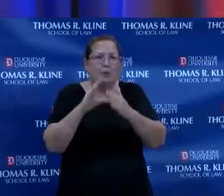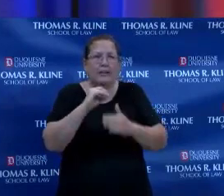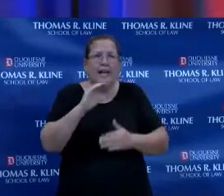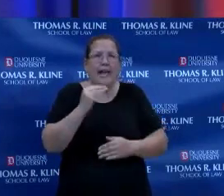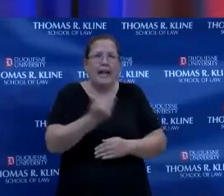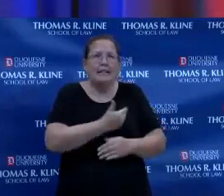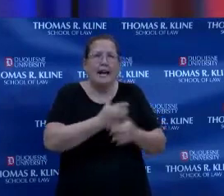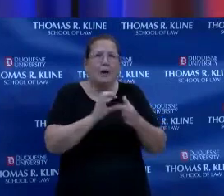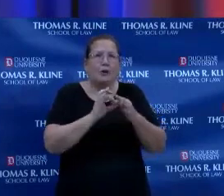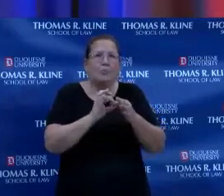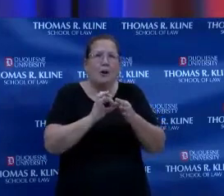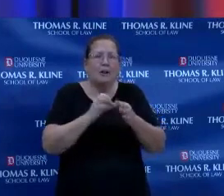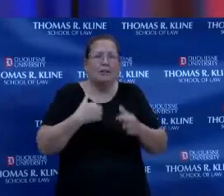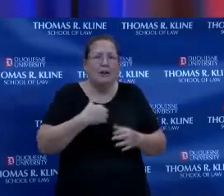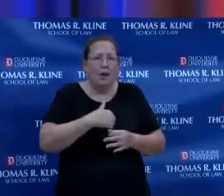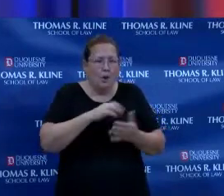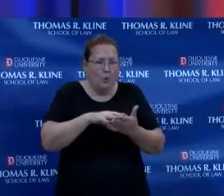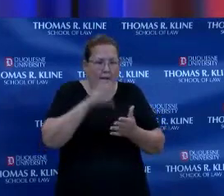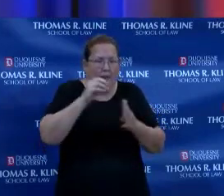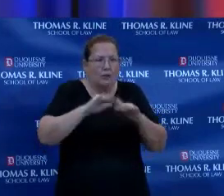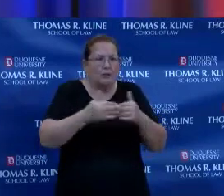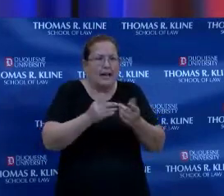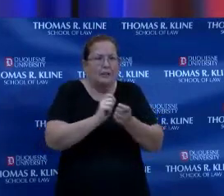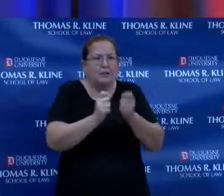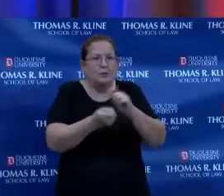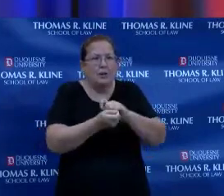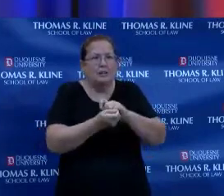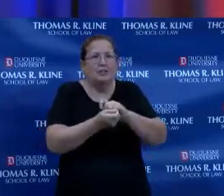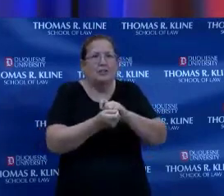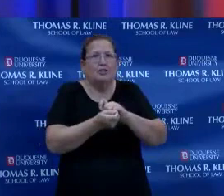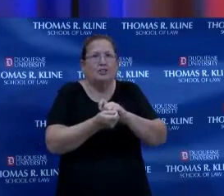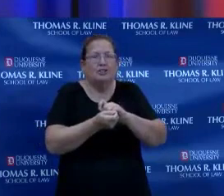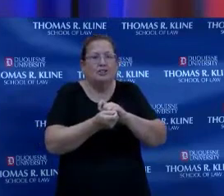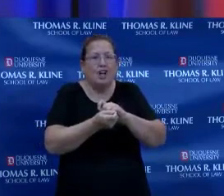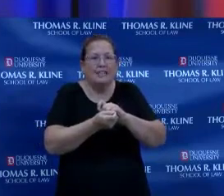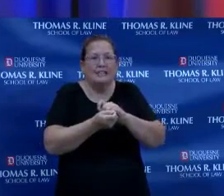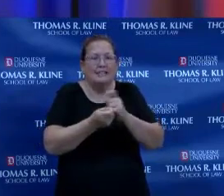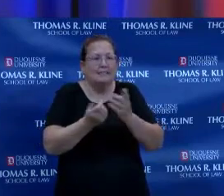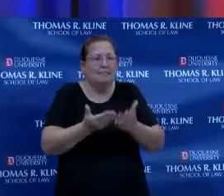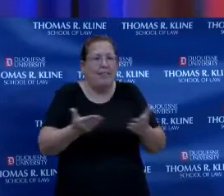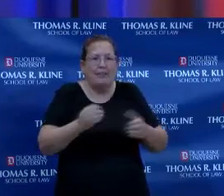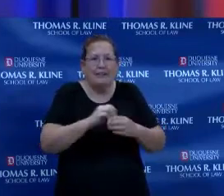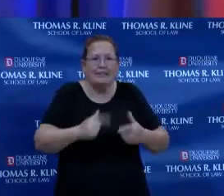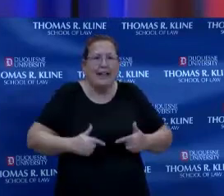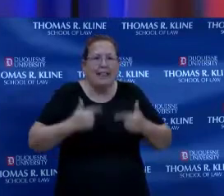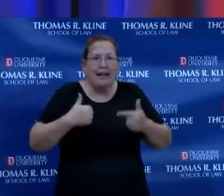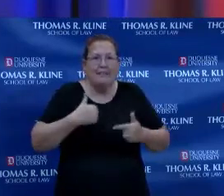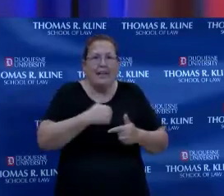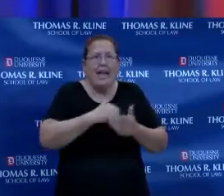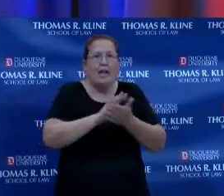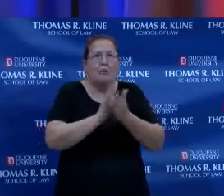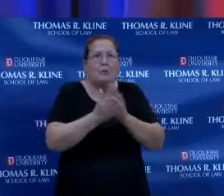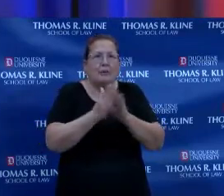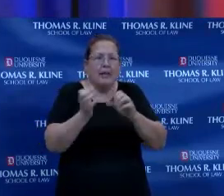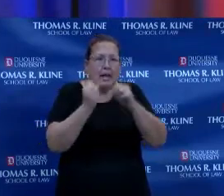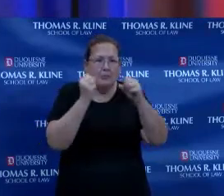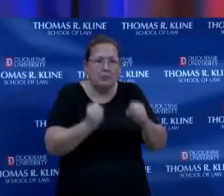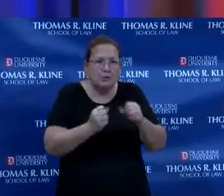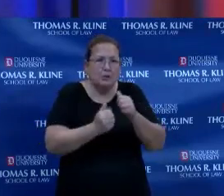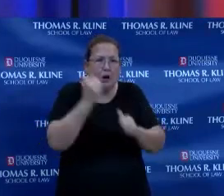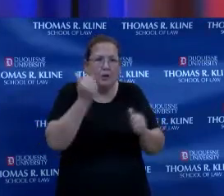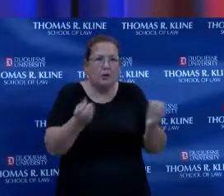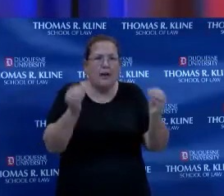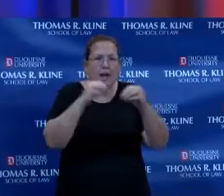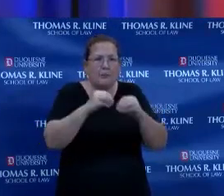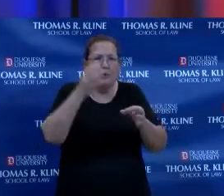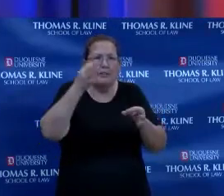learned how to adjust our sails to changing winds, and we became stronger and more determined. And as